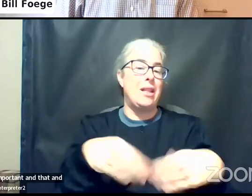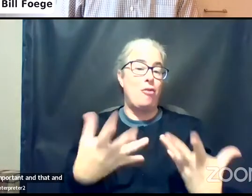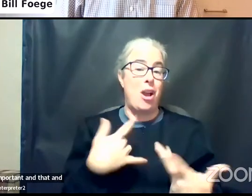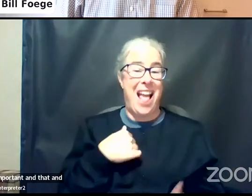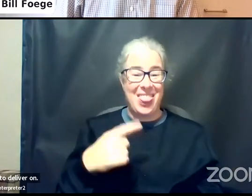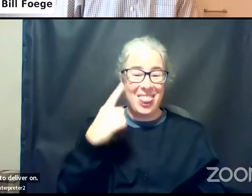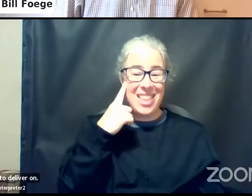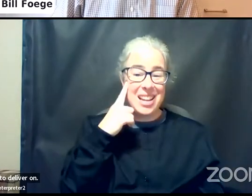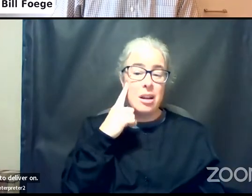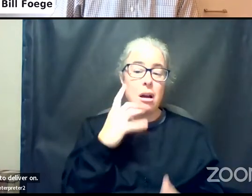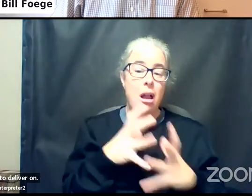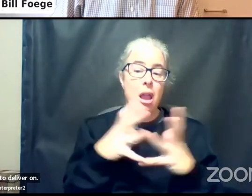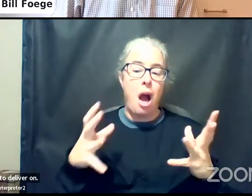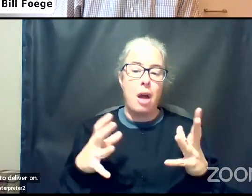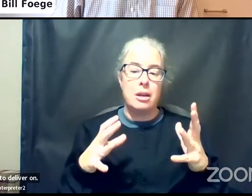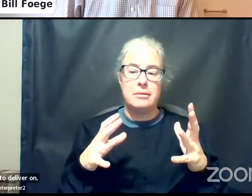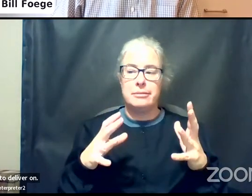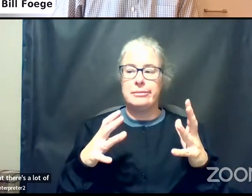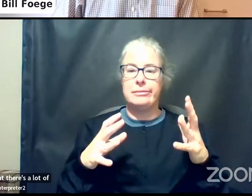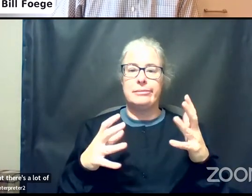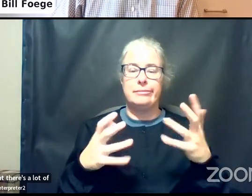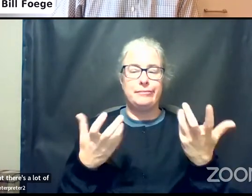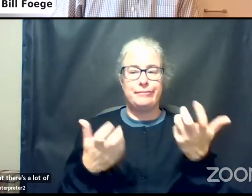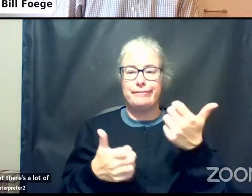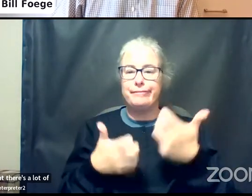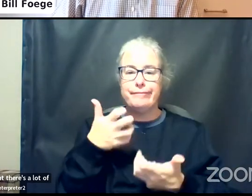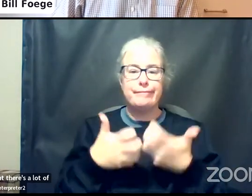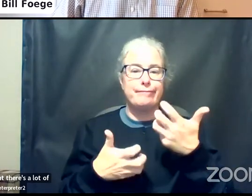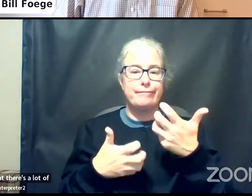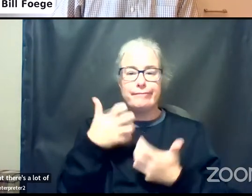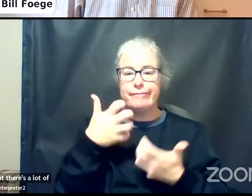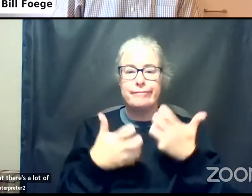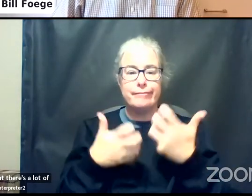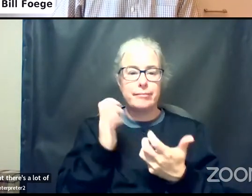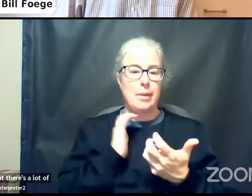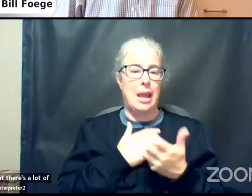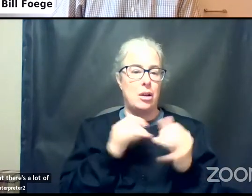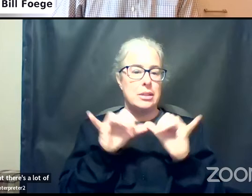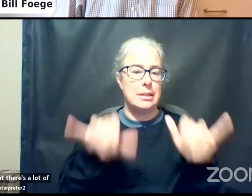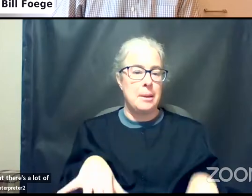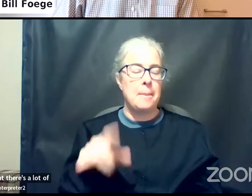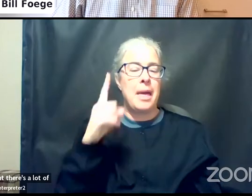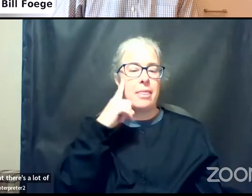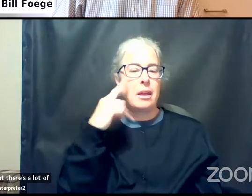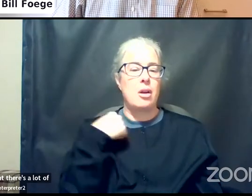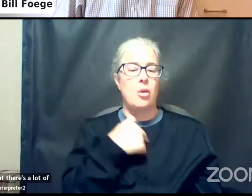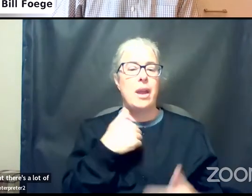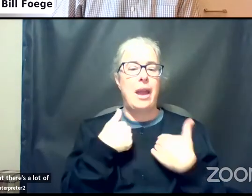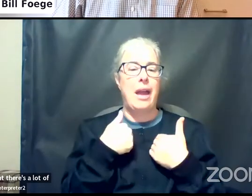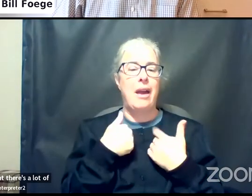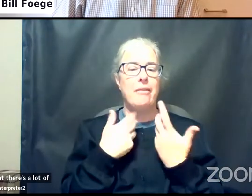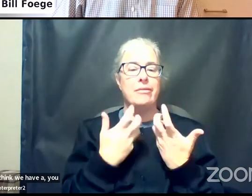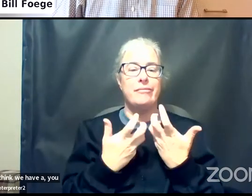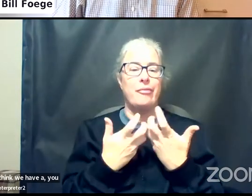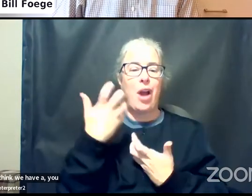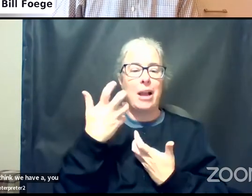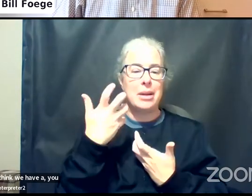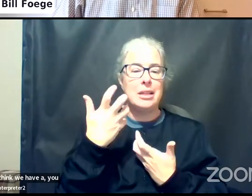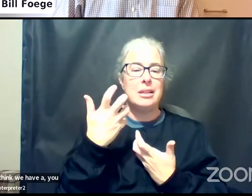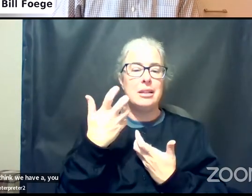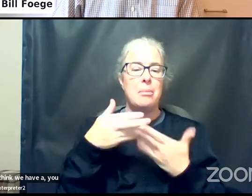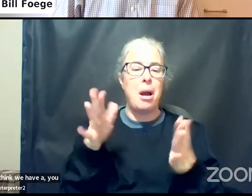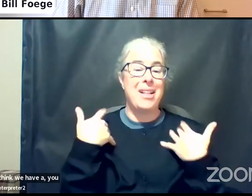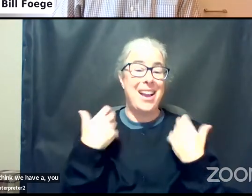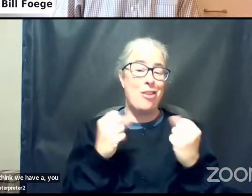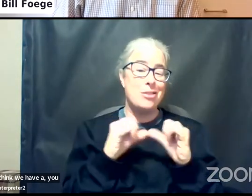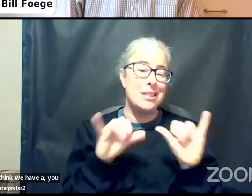think that there's a lot of inconsistency in our system I think we have a um you know fragmented public